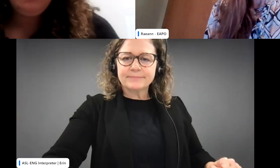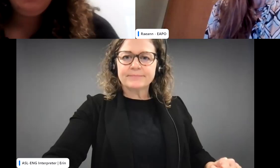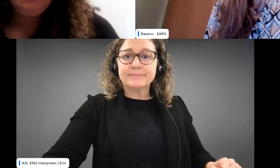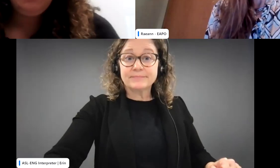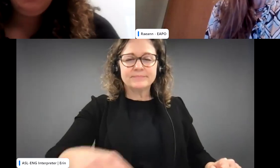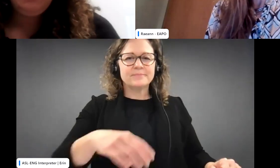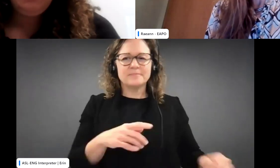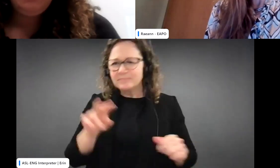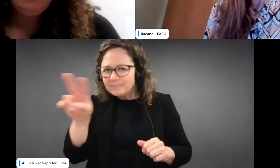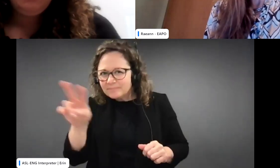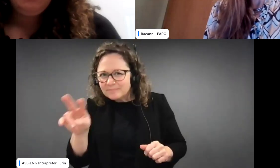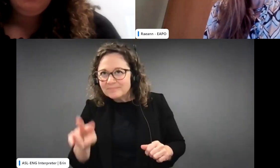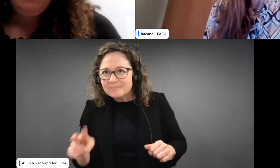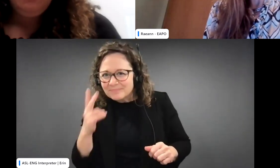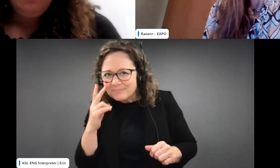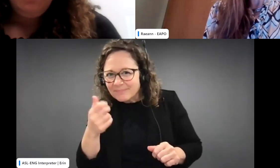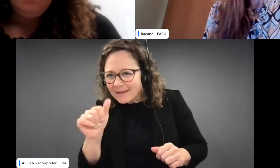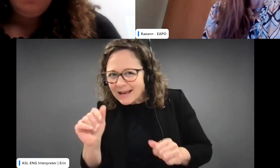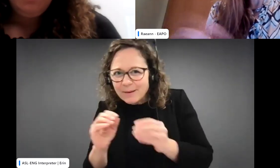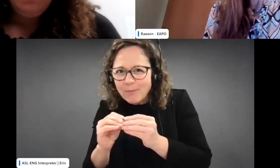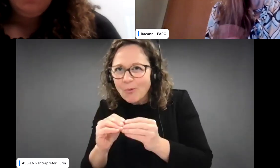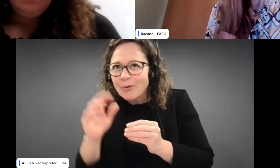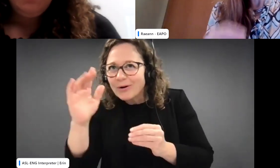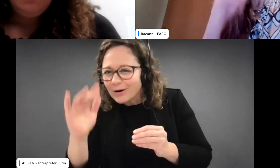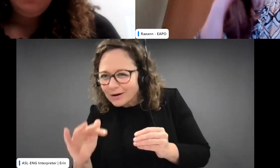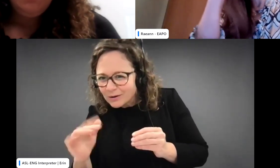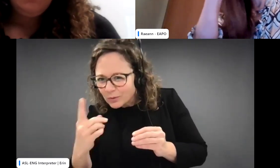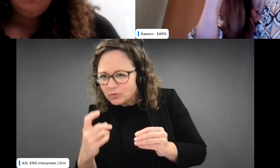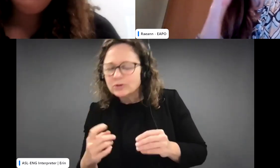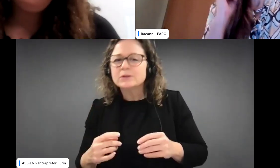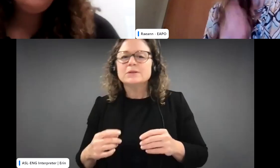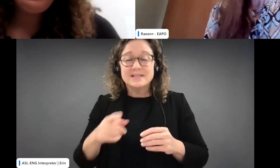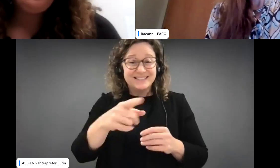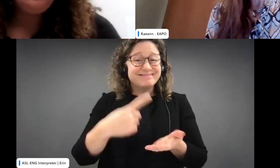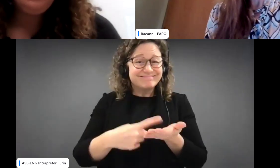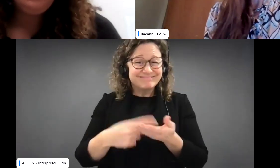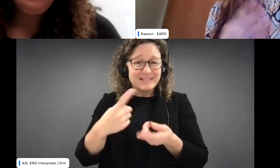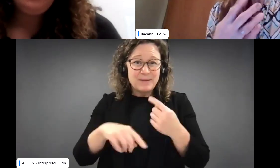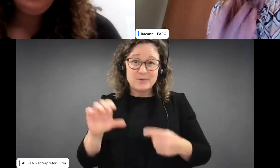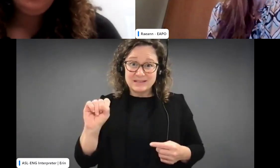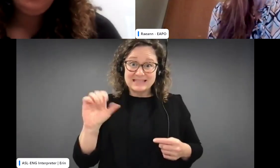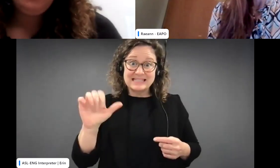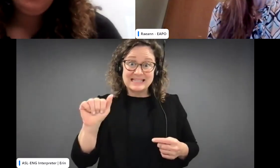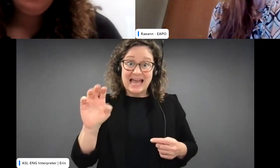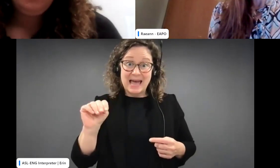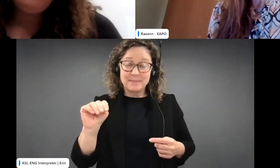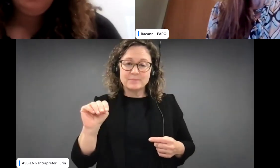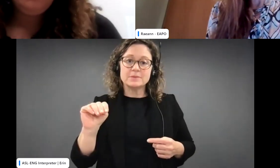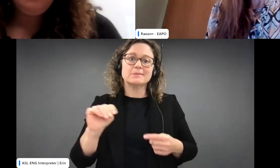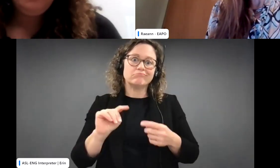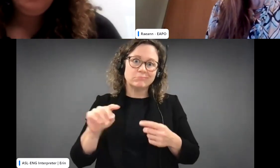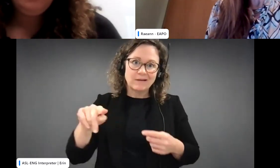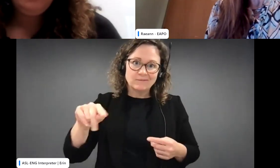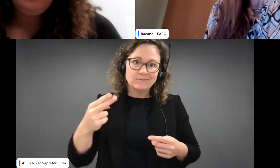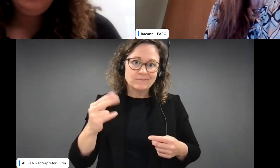for, we have done a couple presentations in the past month on AI as well as scams with the